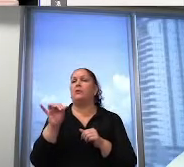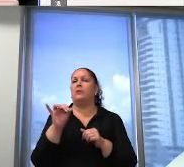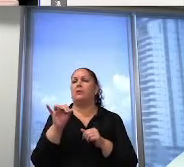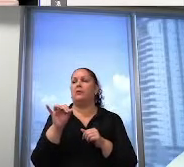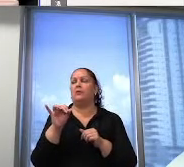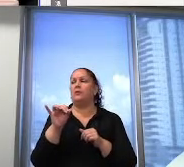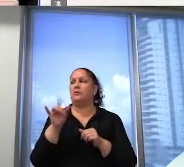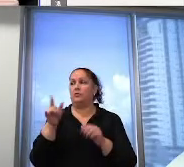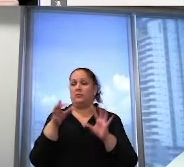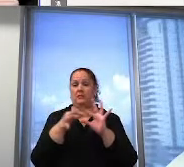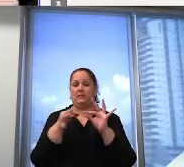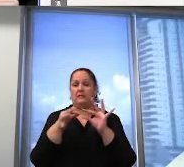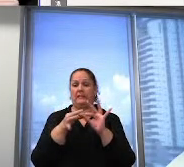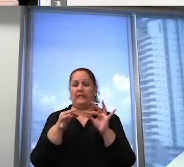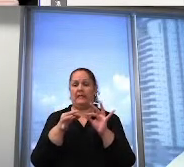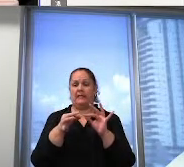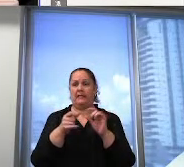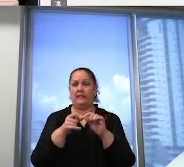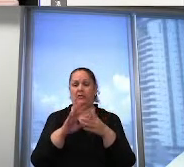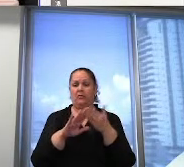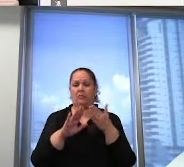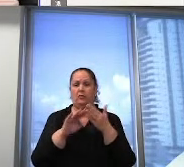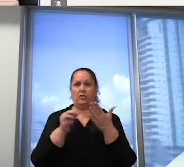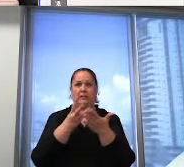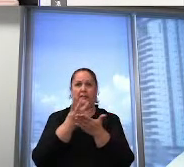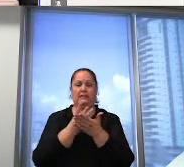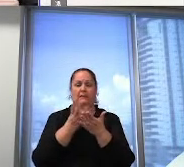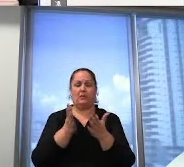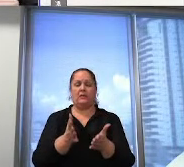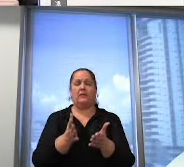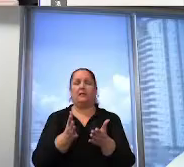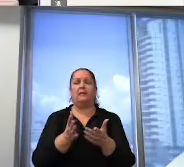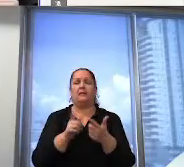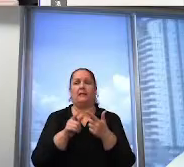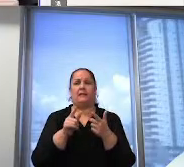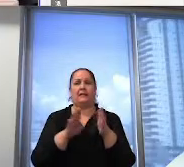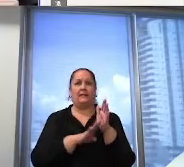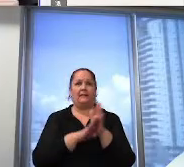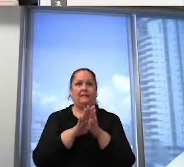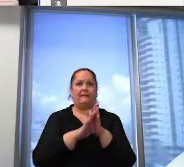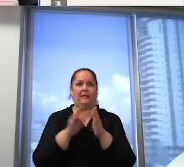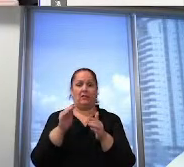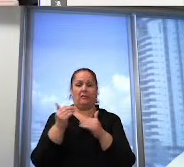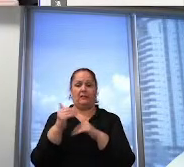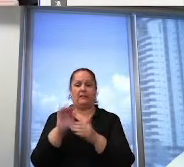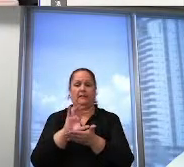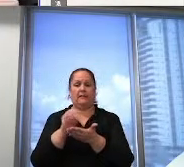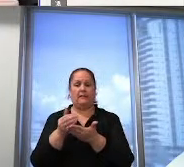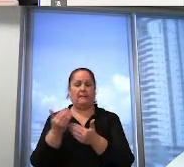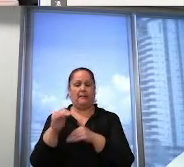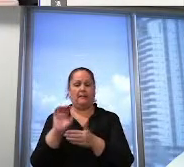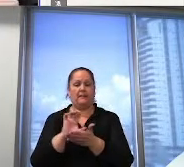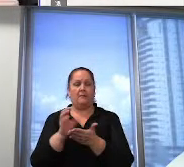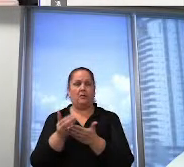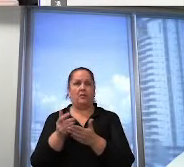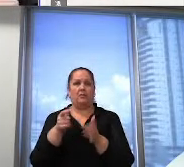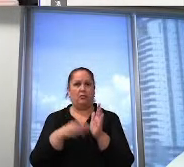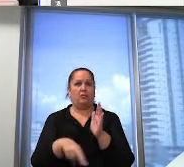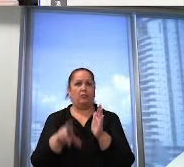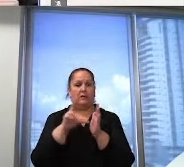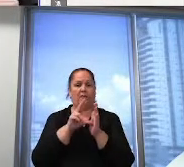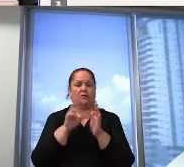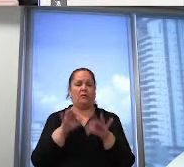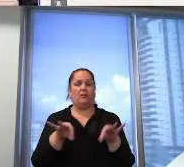So you also have stated in your operations testimony that to develop the constrained budget, you